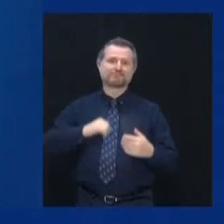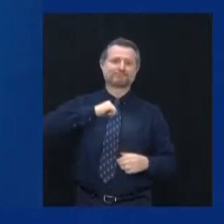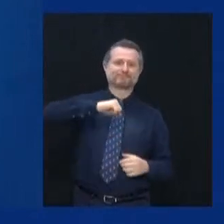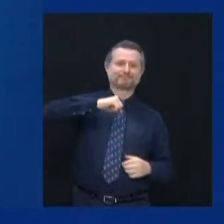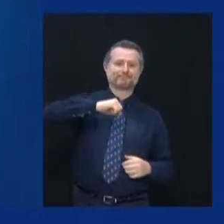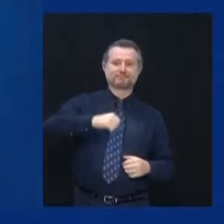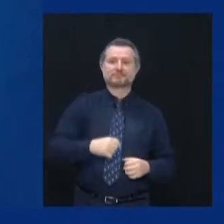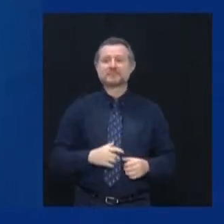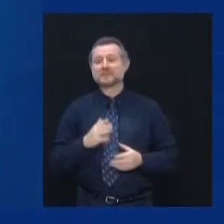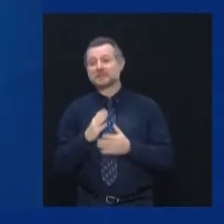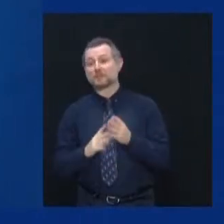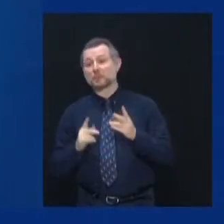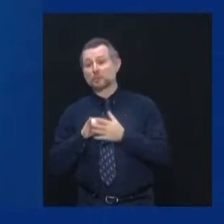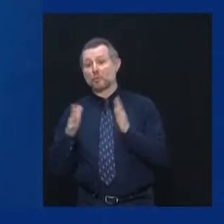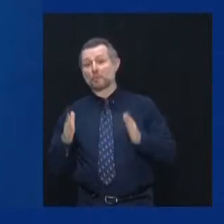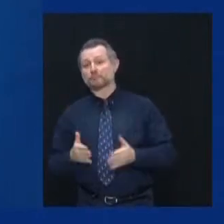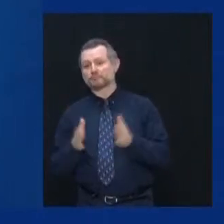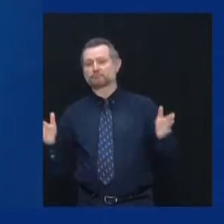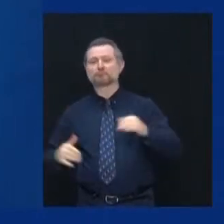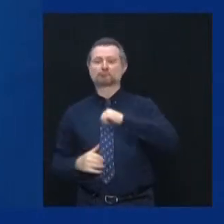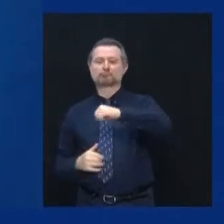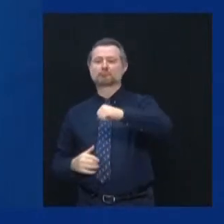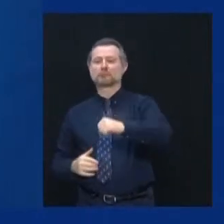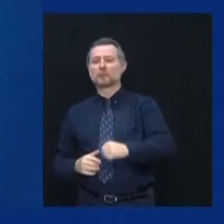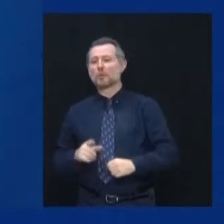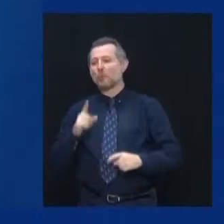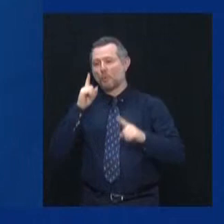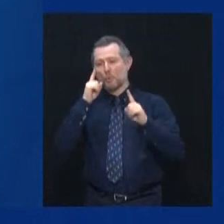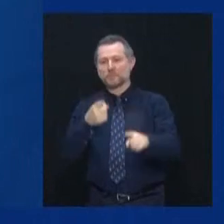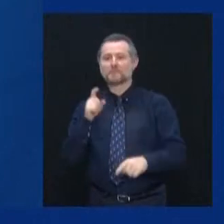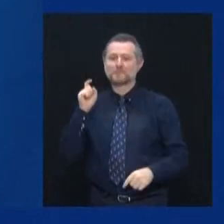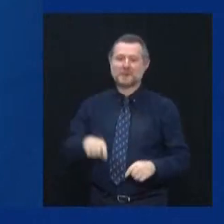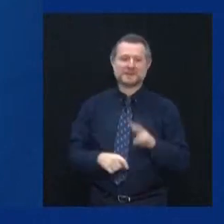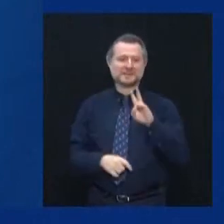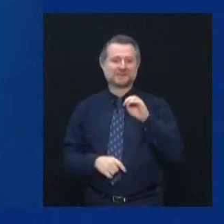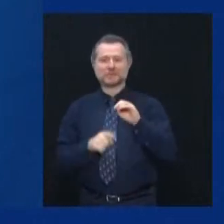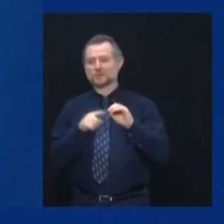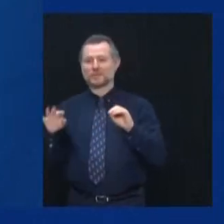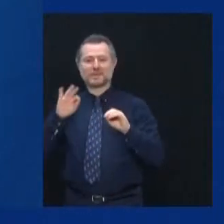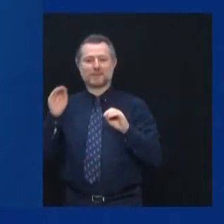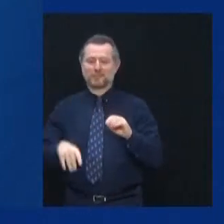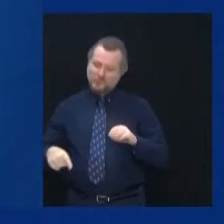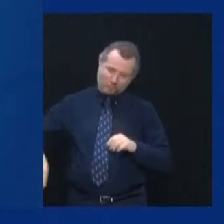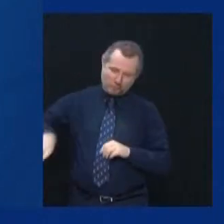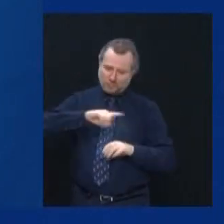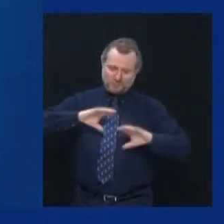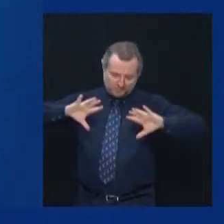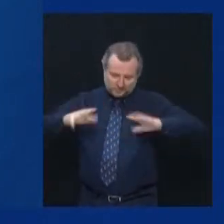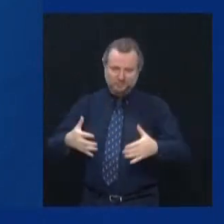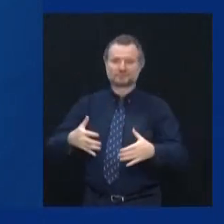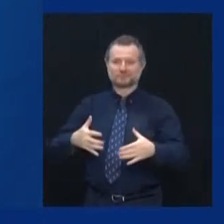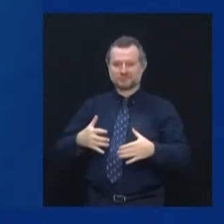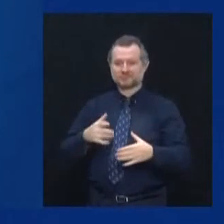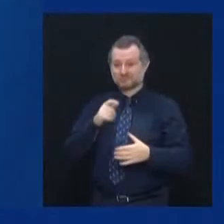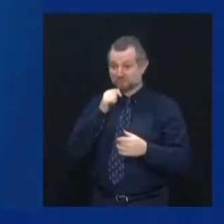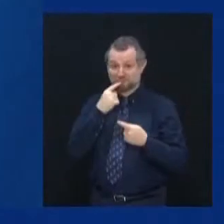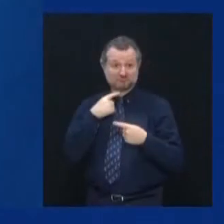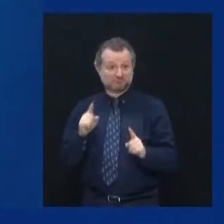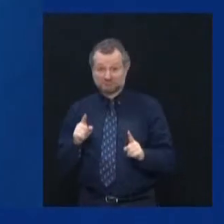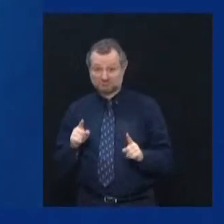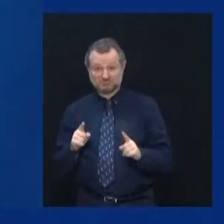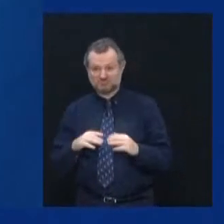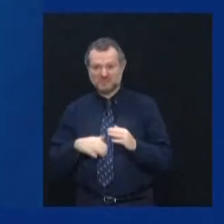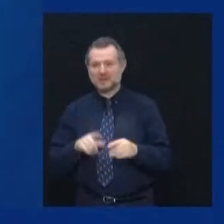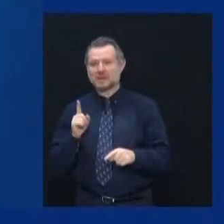take the vaccine, but we have to get to 70 to 90%. If you don't get to 70 to 90%, you don't have herd immunity,